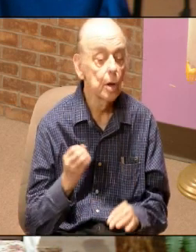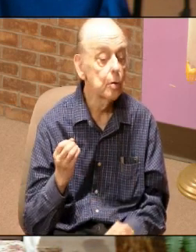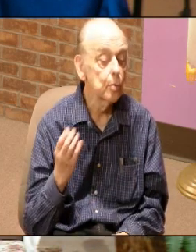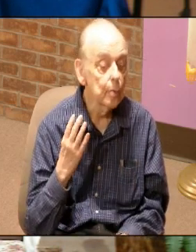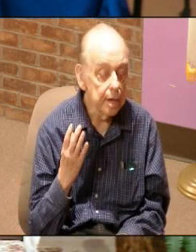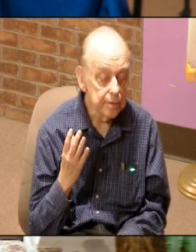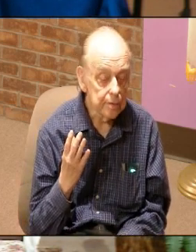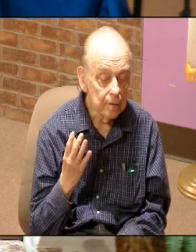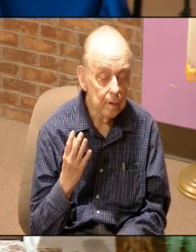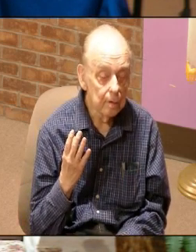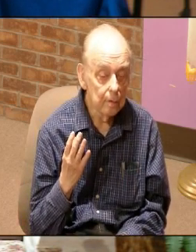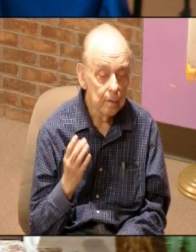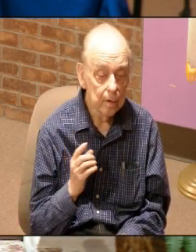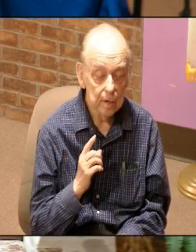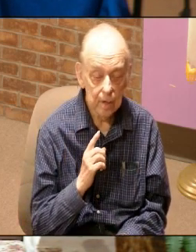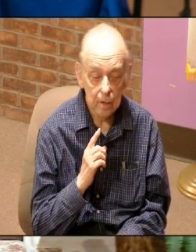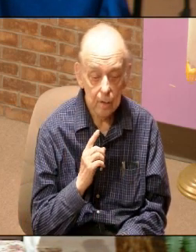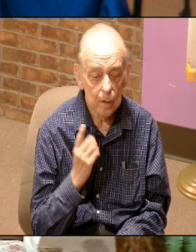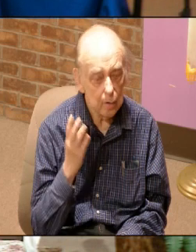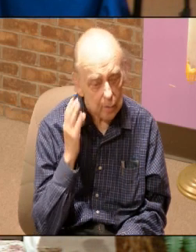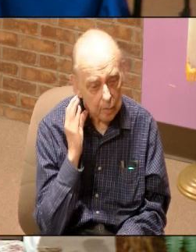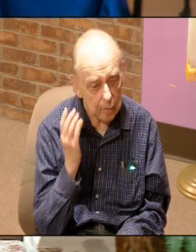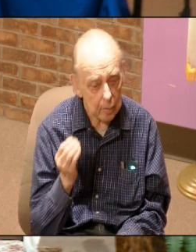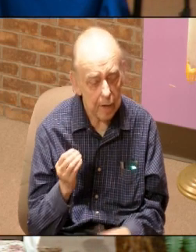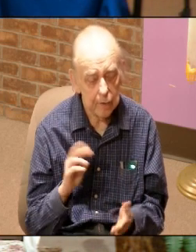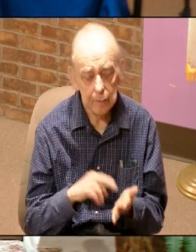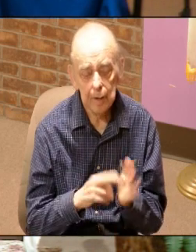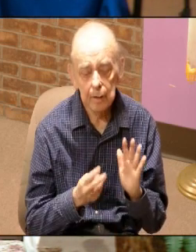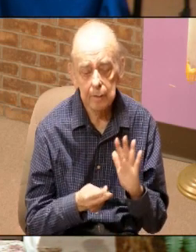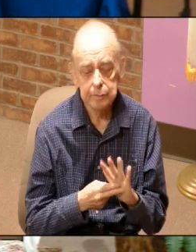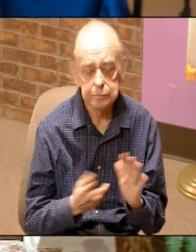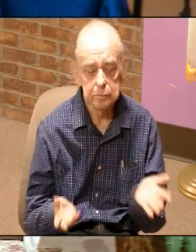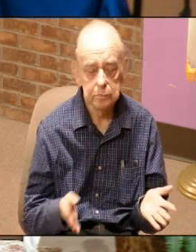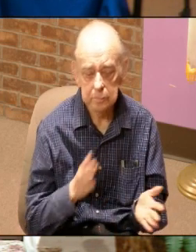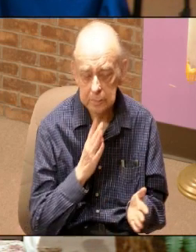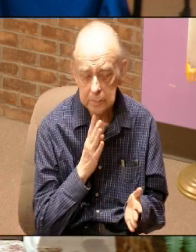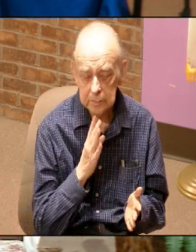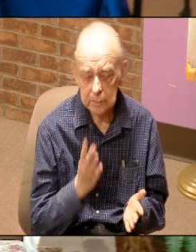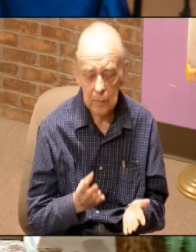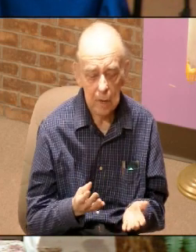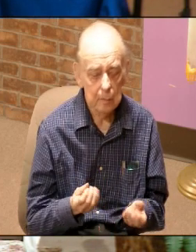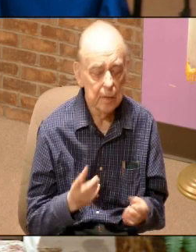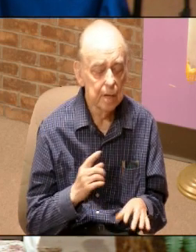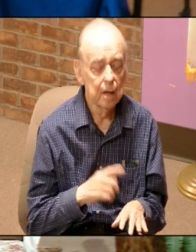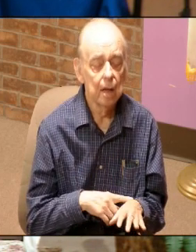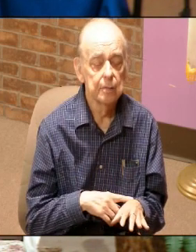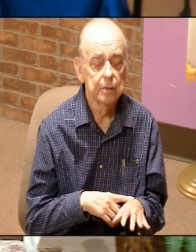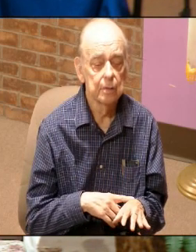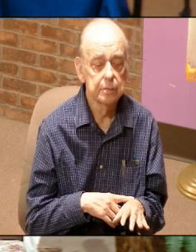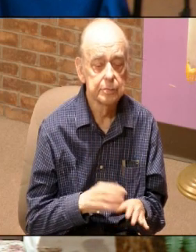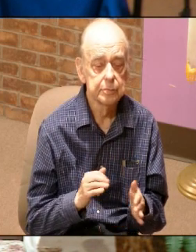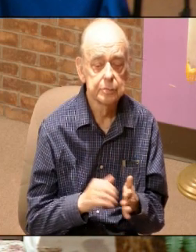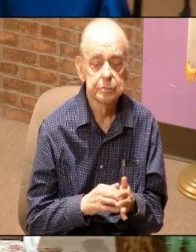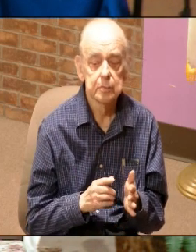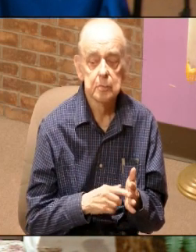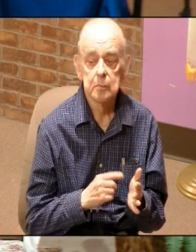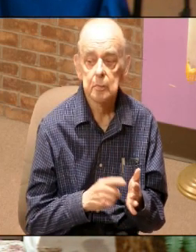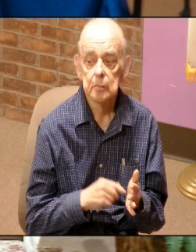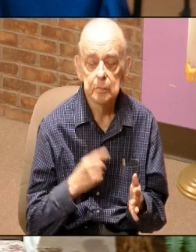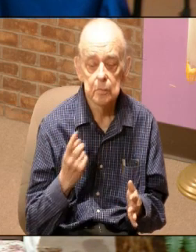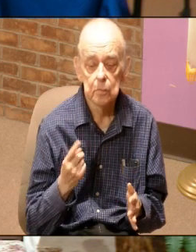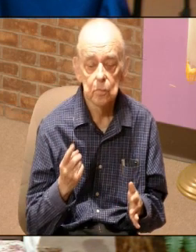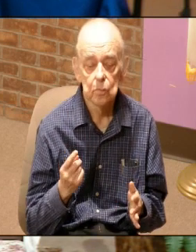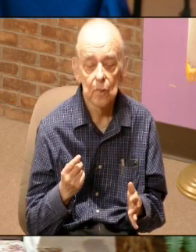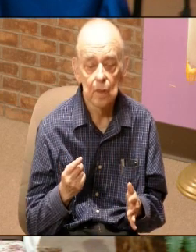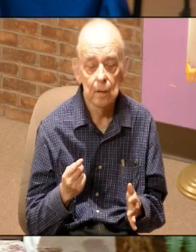and really what is grace. We talk about it so much that sometimes I think